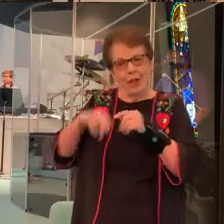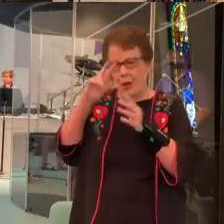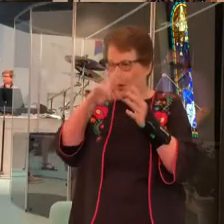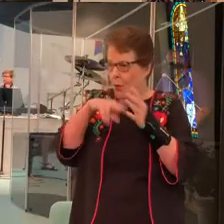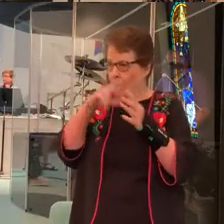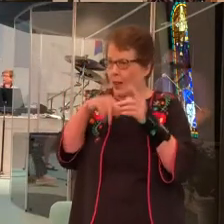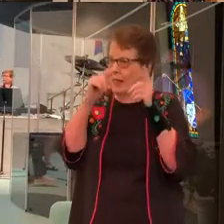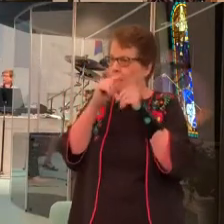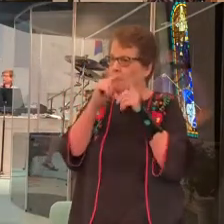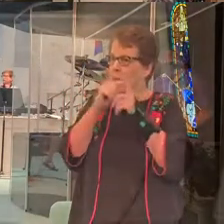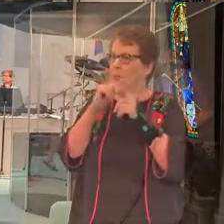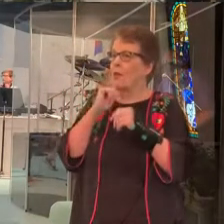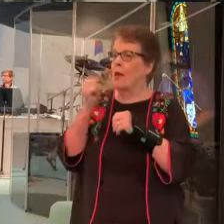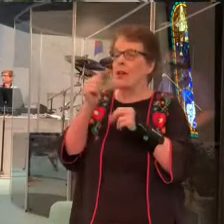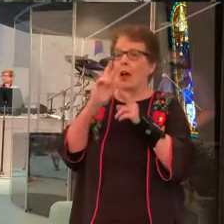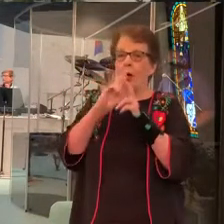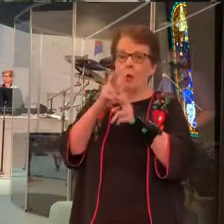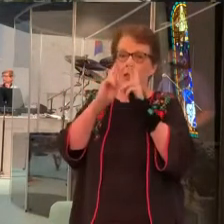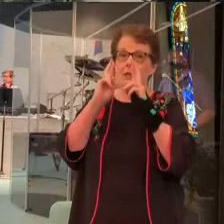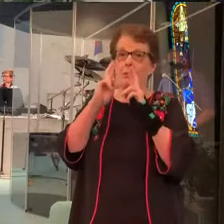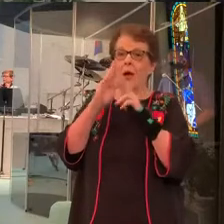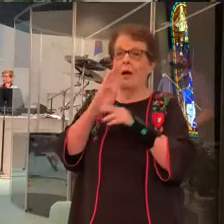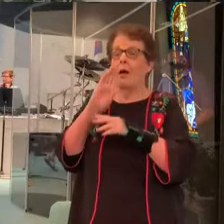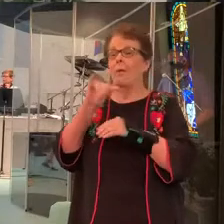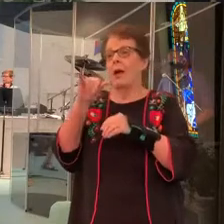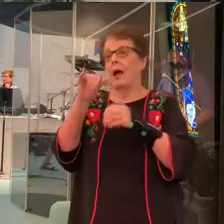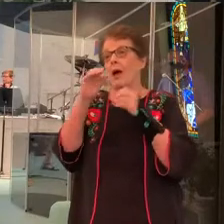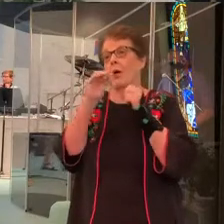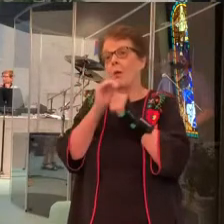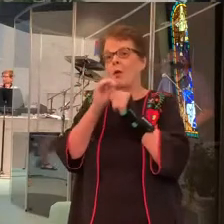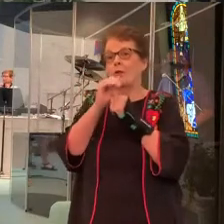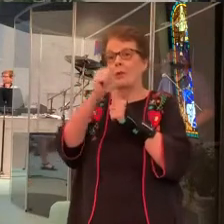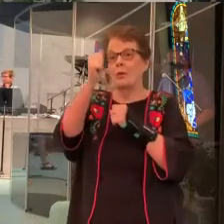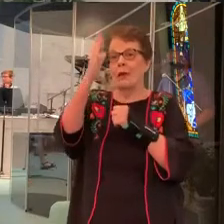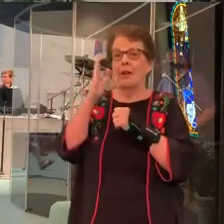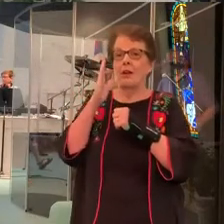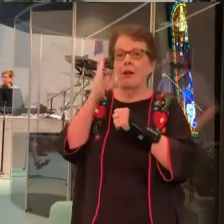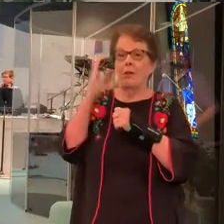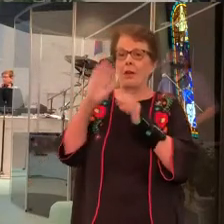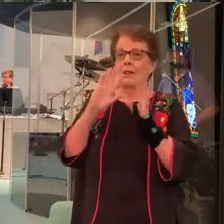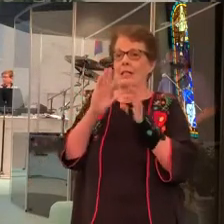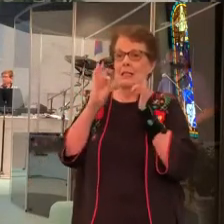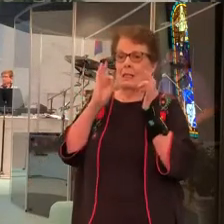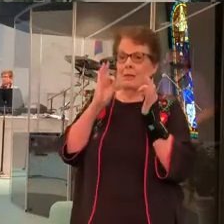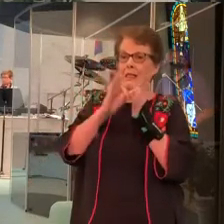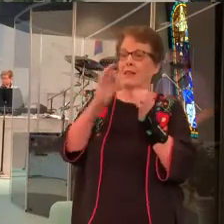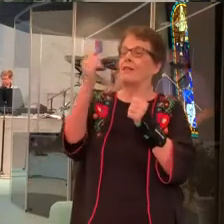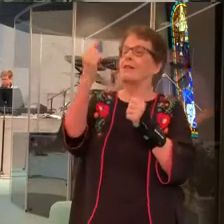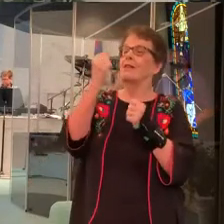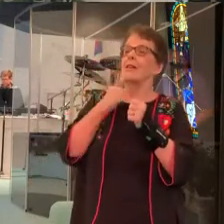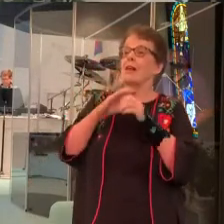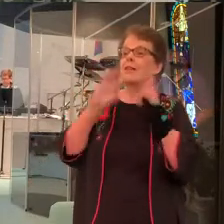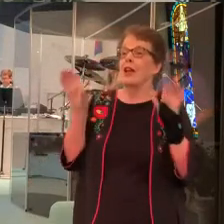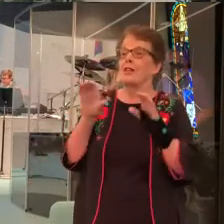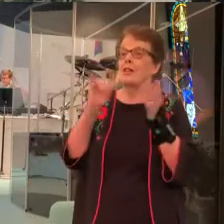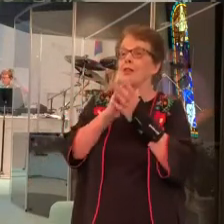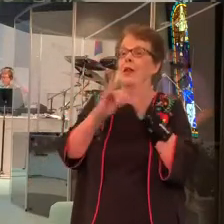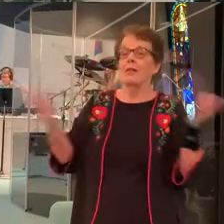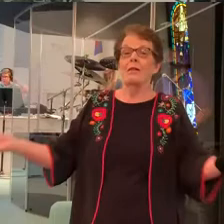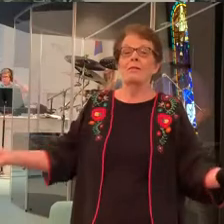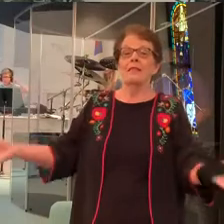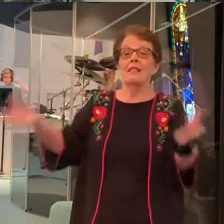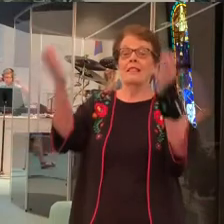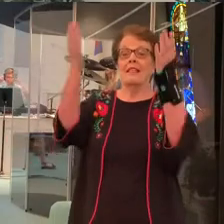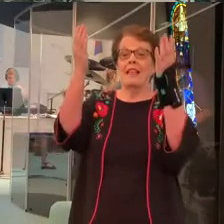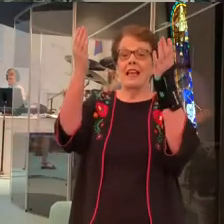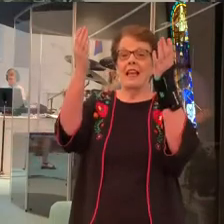not respond by worshiping God, because he specifically tells us to do that. So if you'll stand with us this morning, let's worship